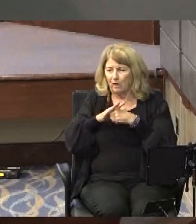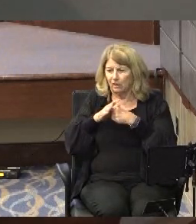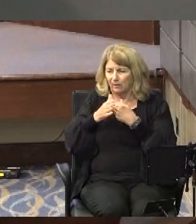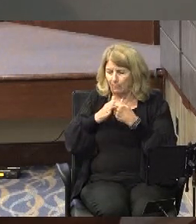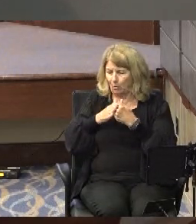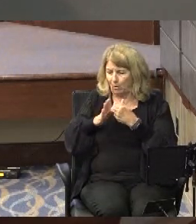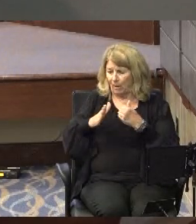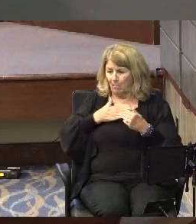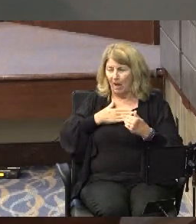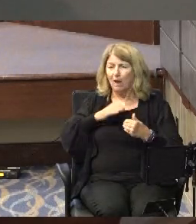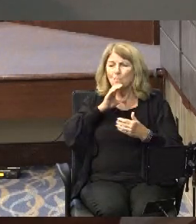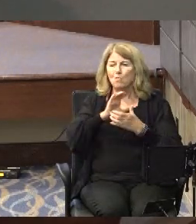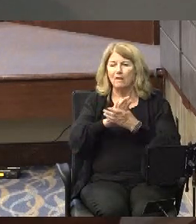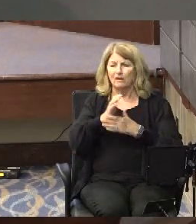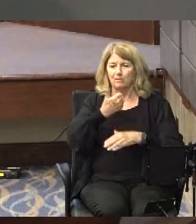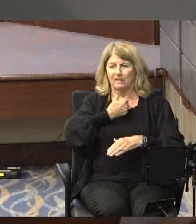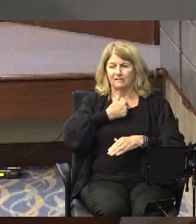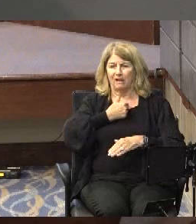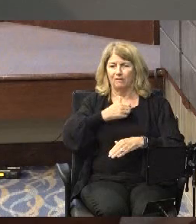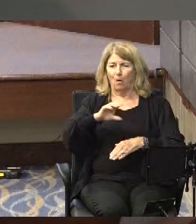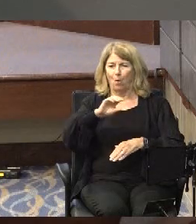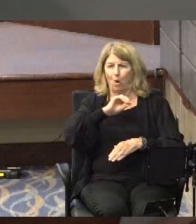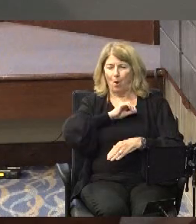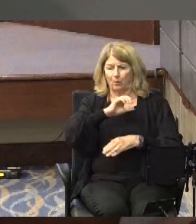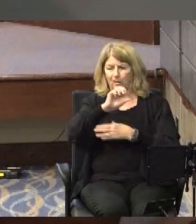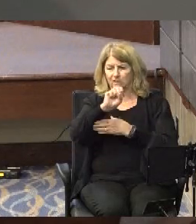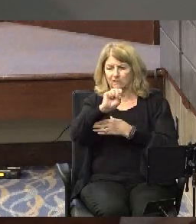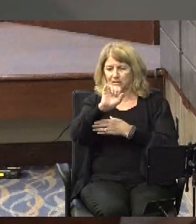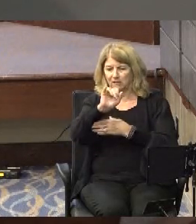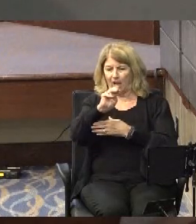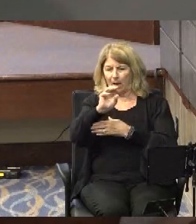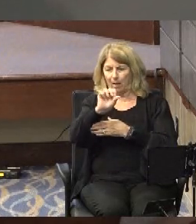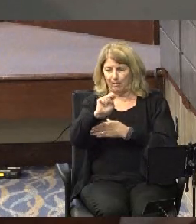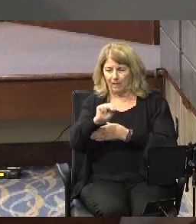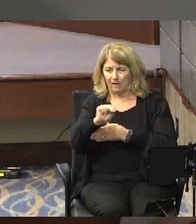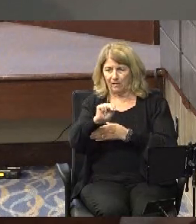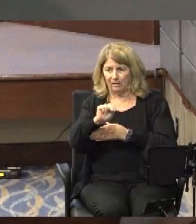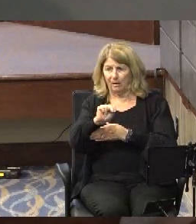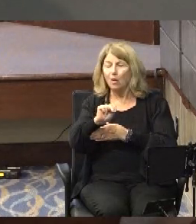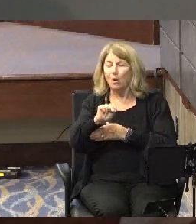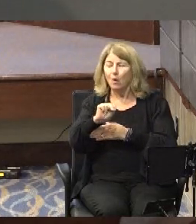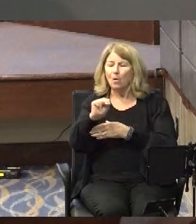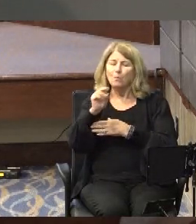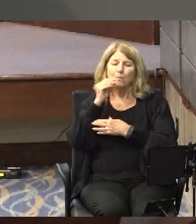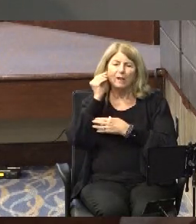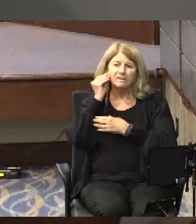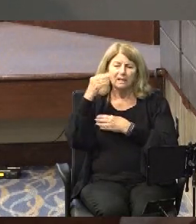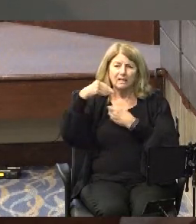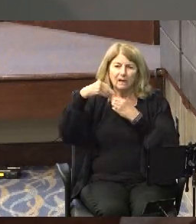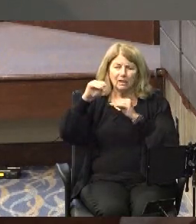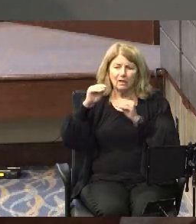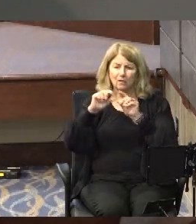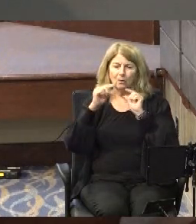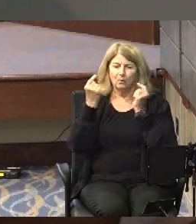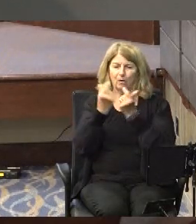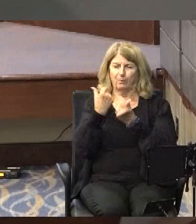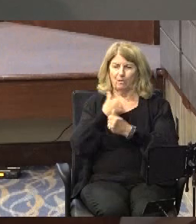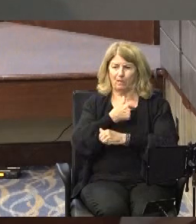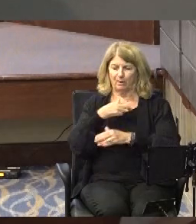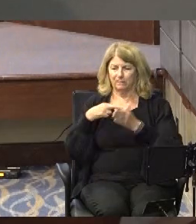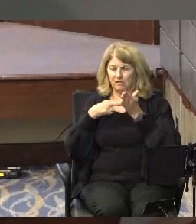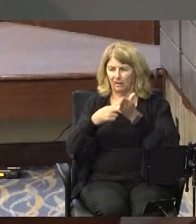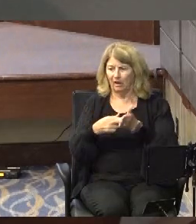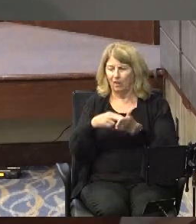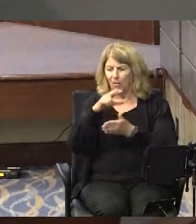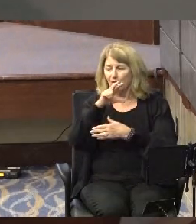My wife and I own the Simon Realty Group. We represented Mr. Sawyer and Ms. Lannon in their purchase of 305 North